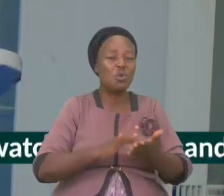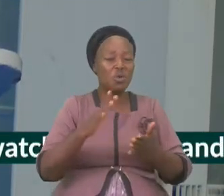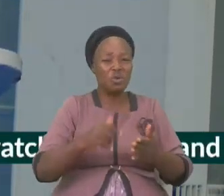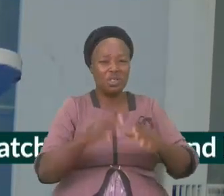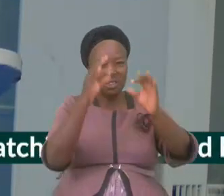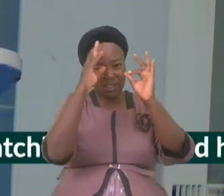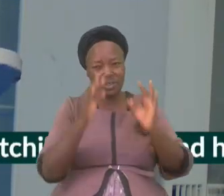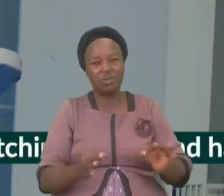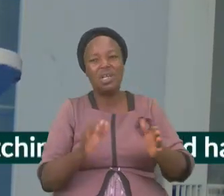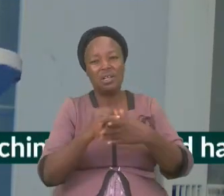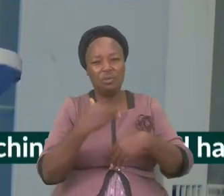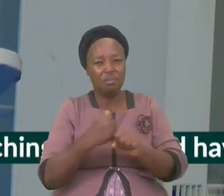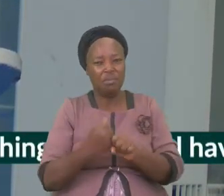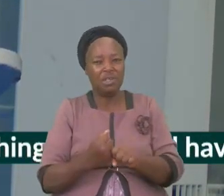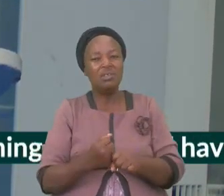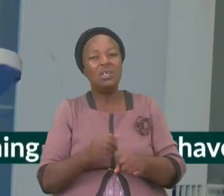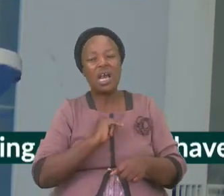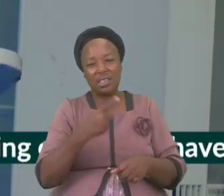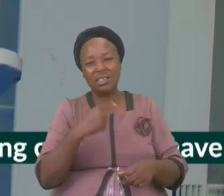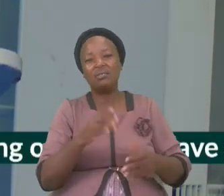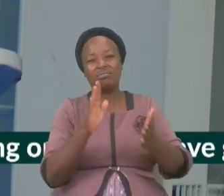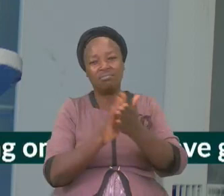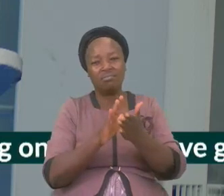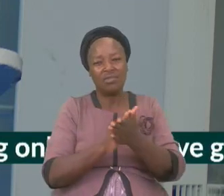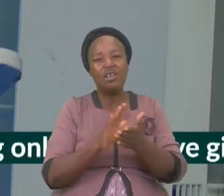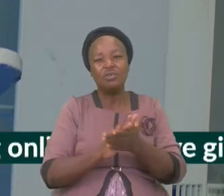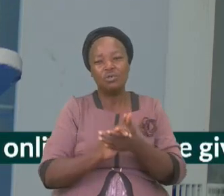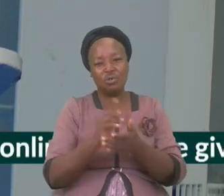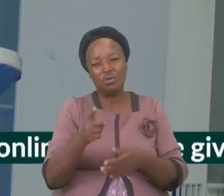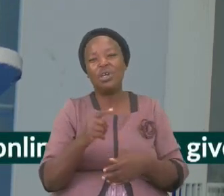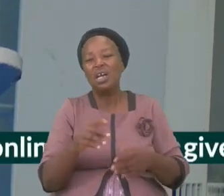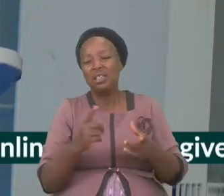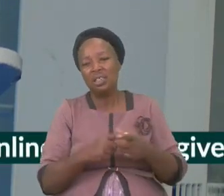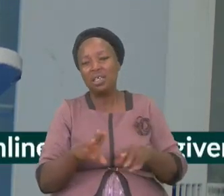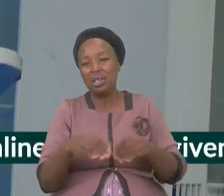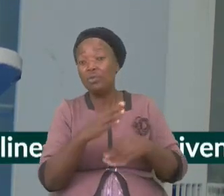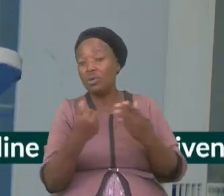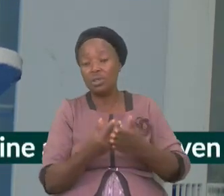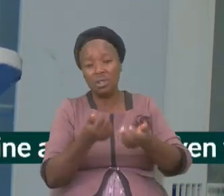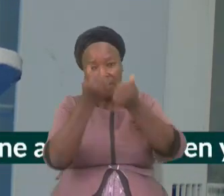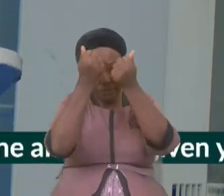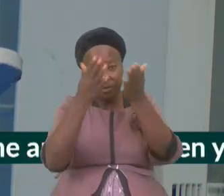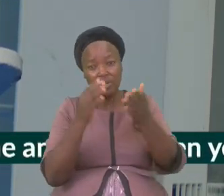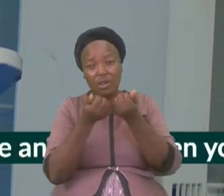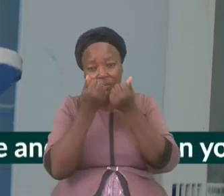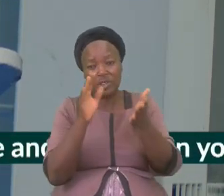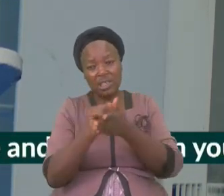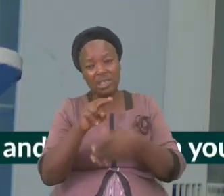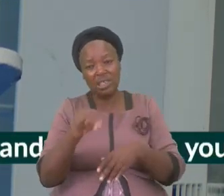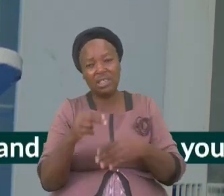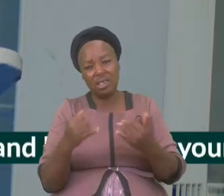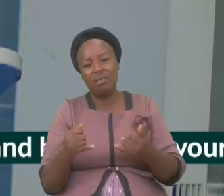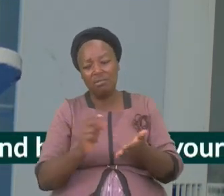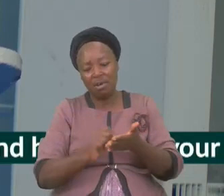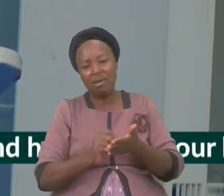the counselors are by you. And if you are watching online and you